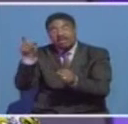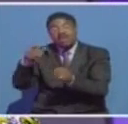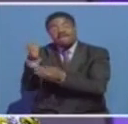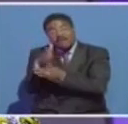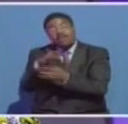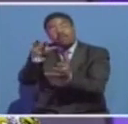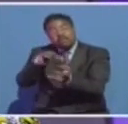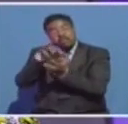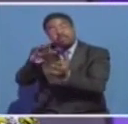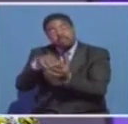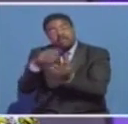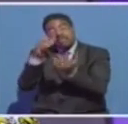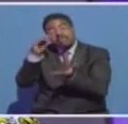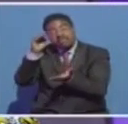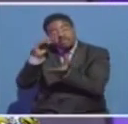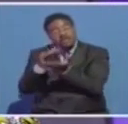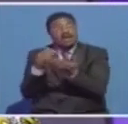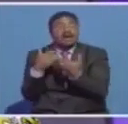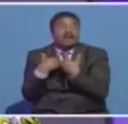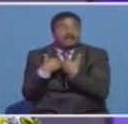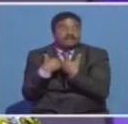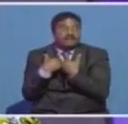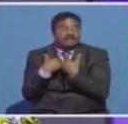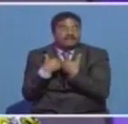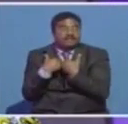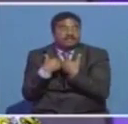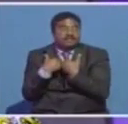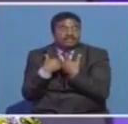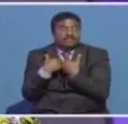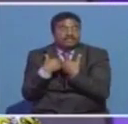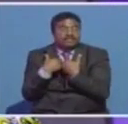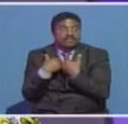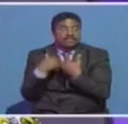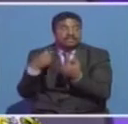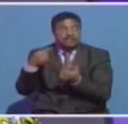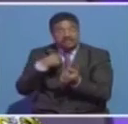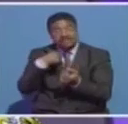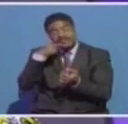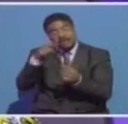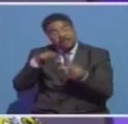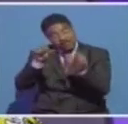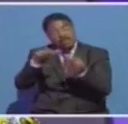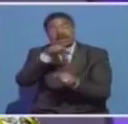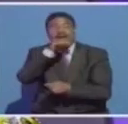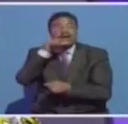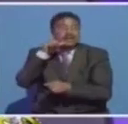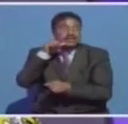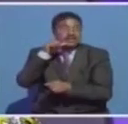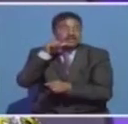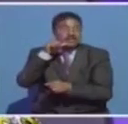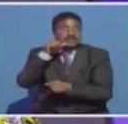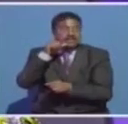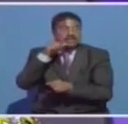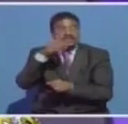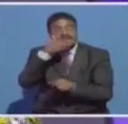the lakes and the rivers. Again, I'm going back to the issue of aquaculture. If only we could get people to adopt